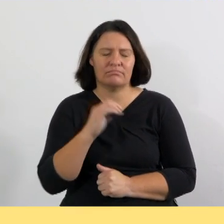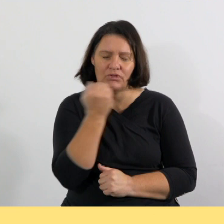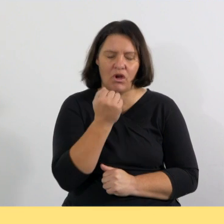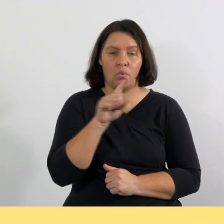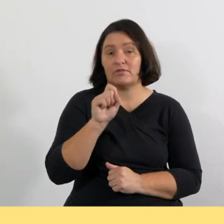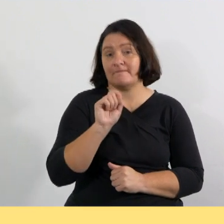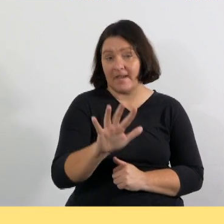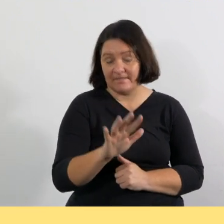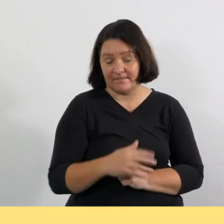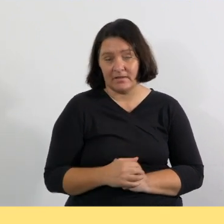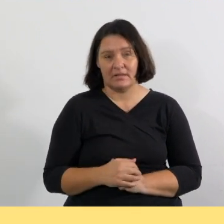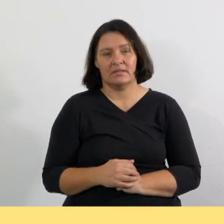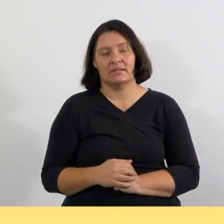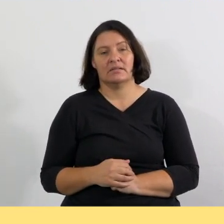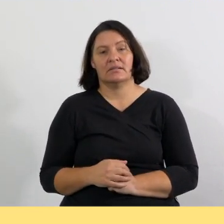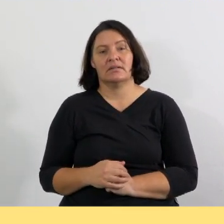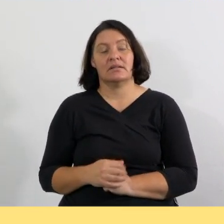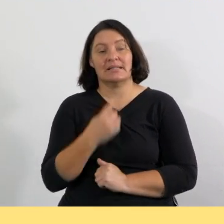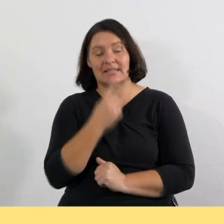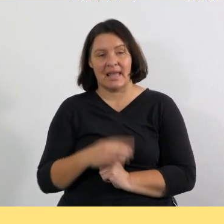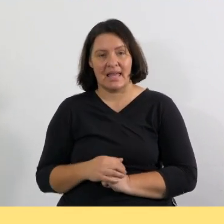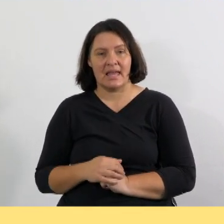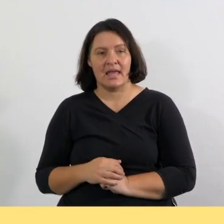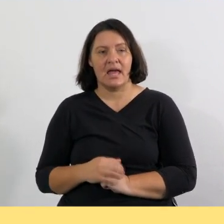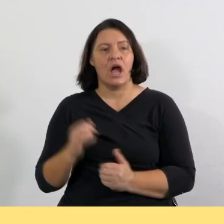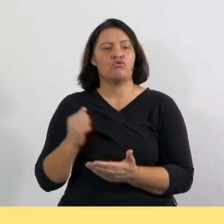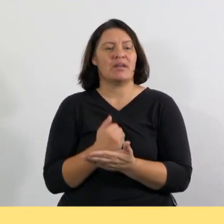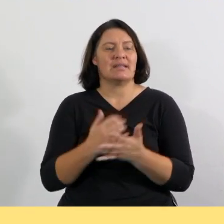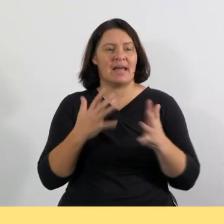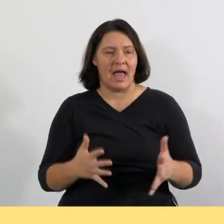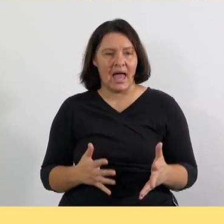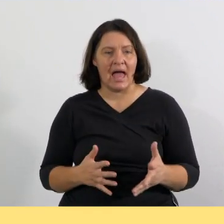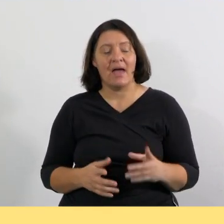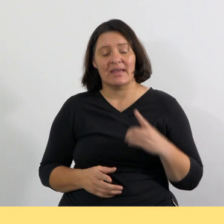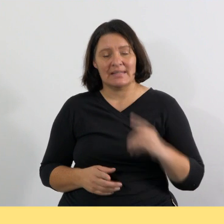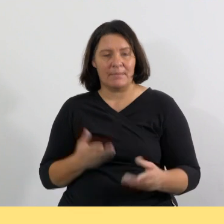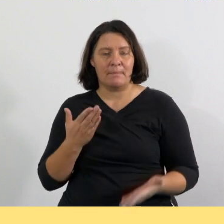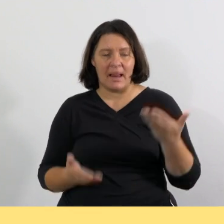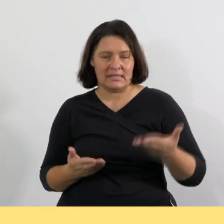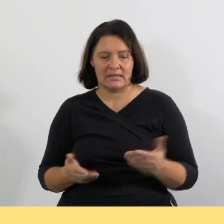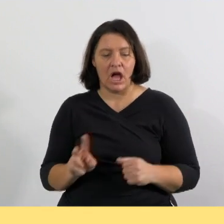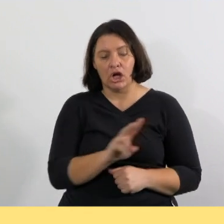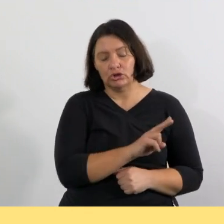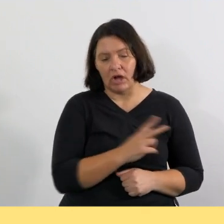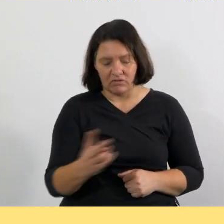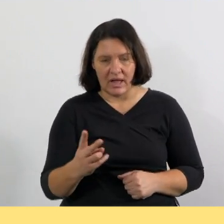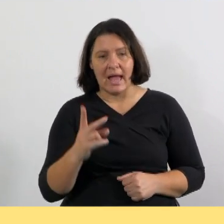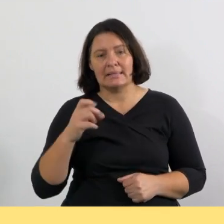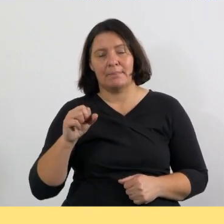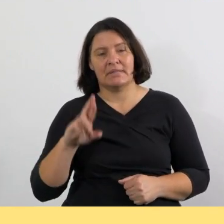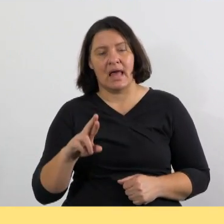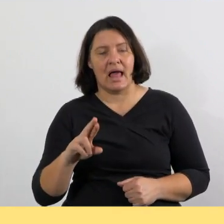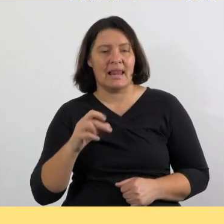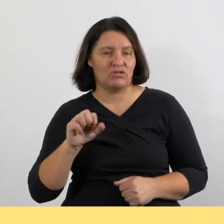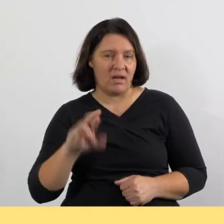Okay, it is actually question number 5, and it reads, a creditor with a debit balance is transferred to the debtor's